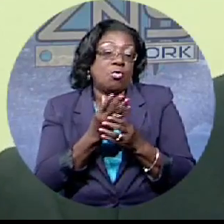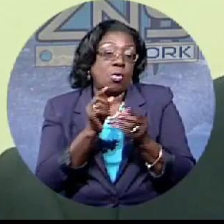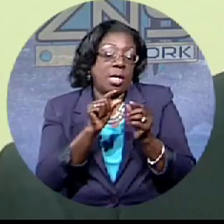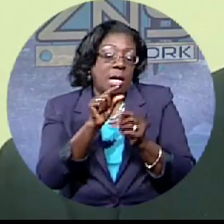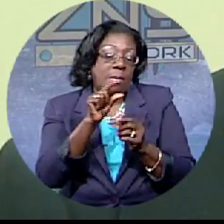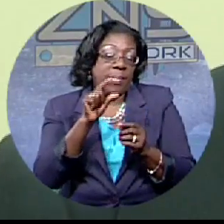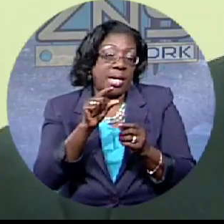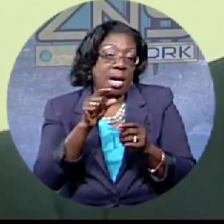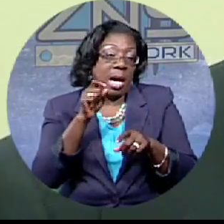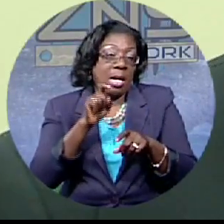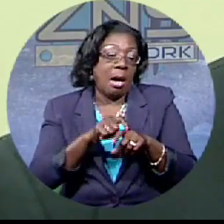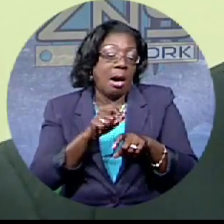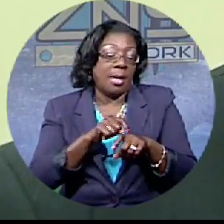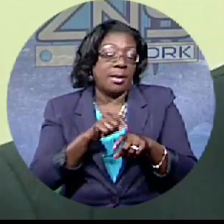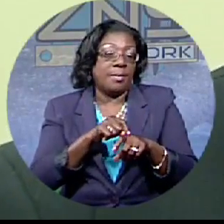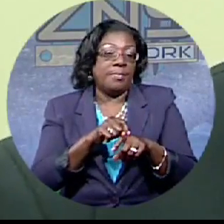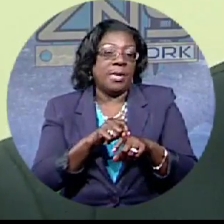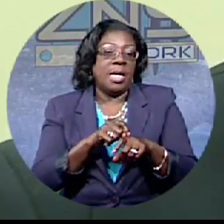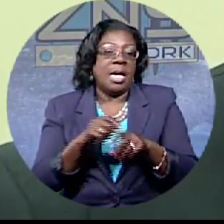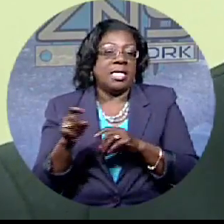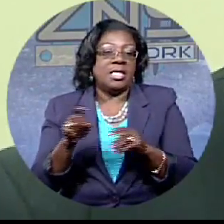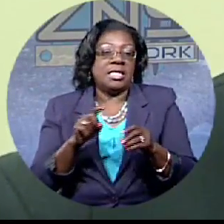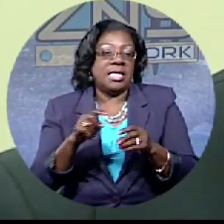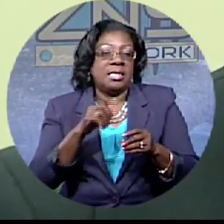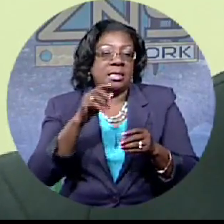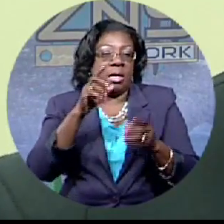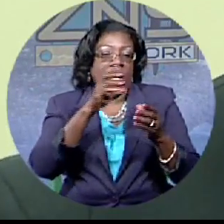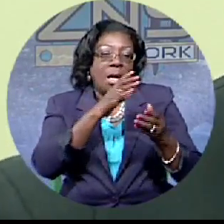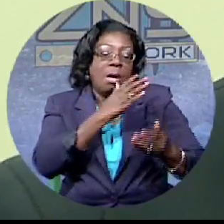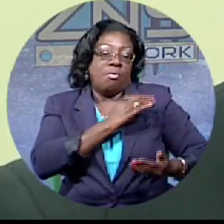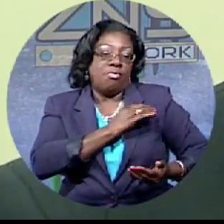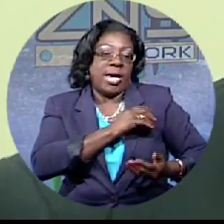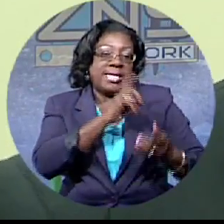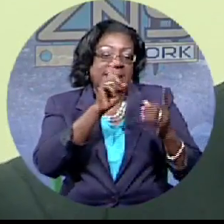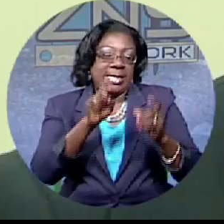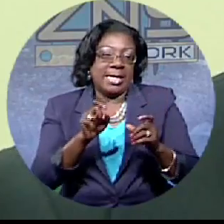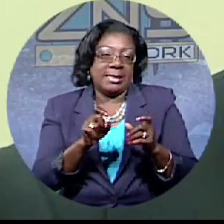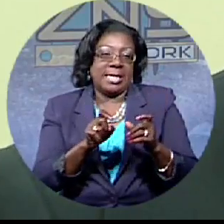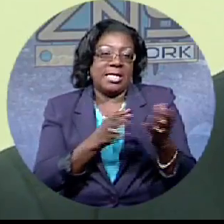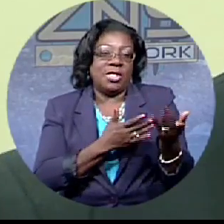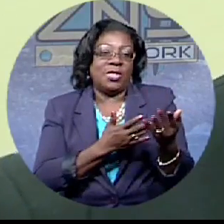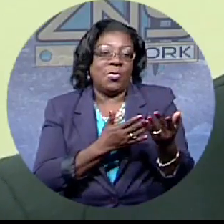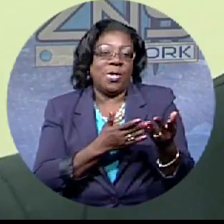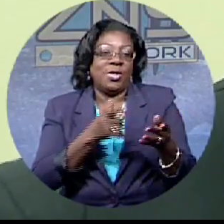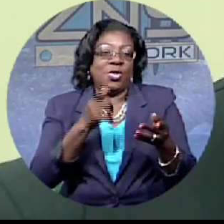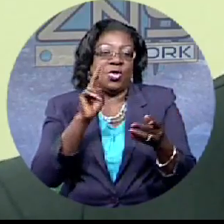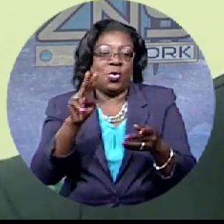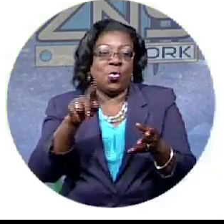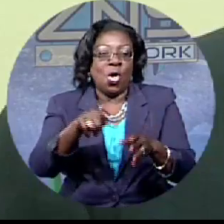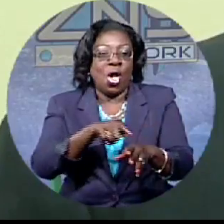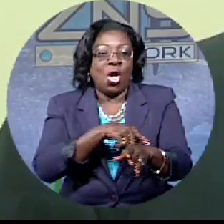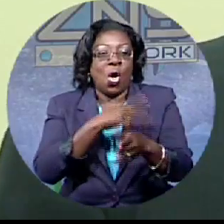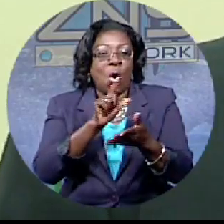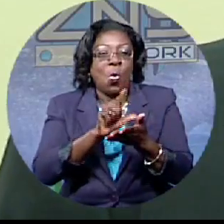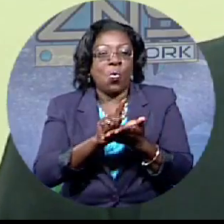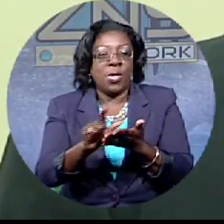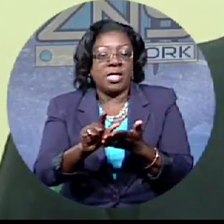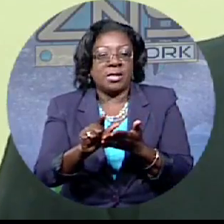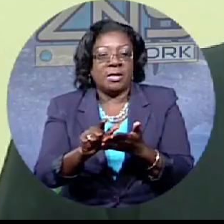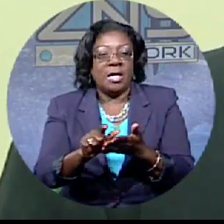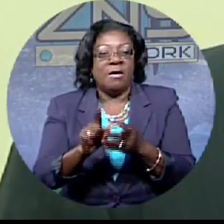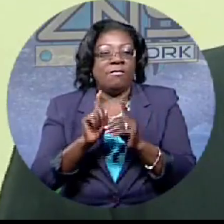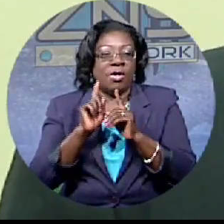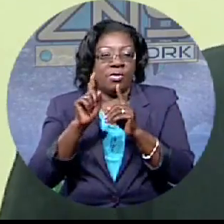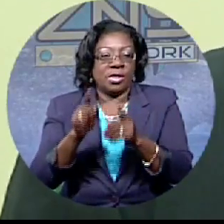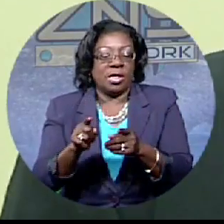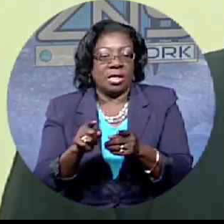bit harder, and I did the mammogram, and I had to wait 2 long weeks for those results. The stage I was